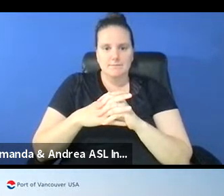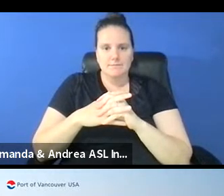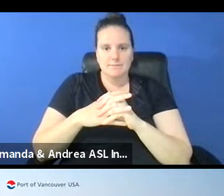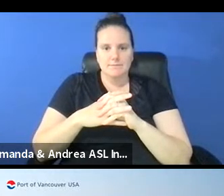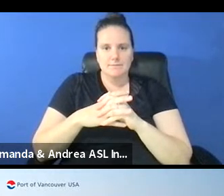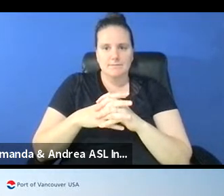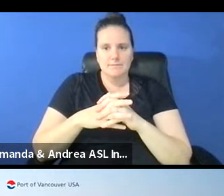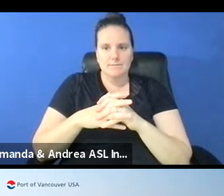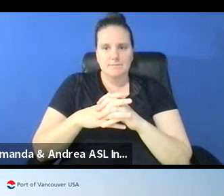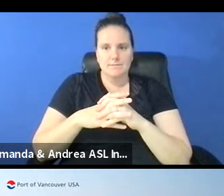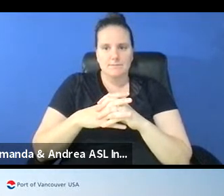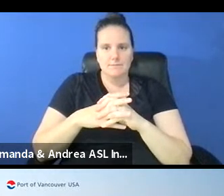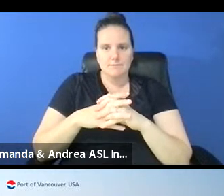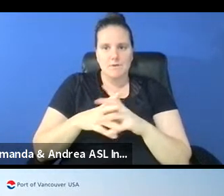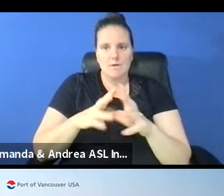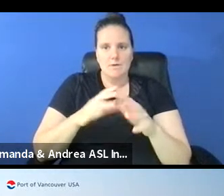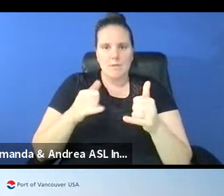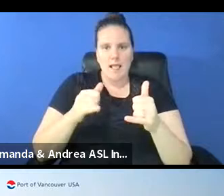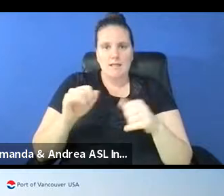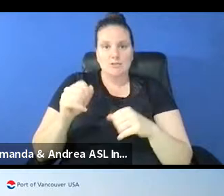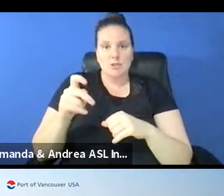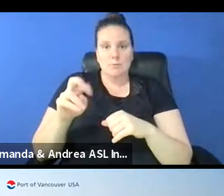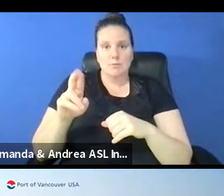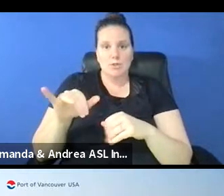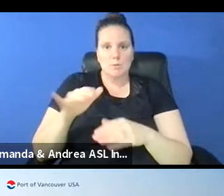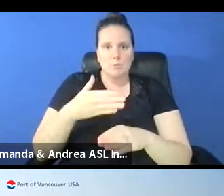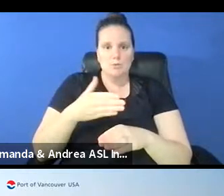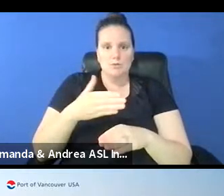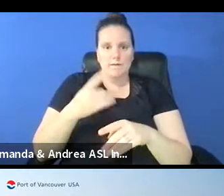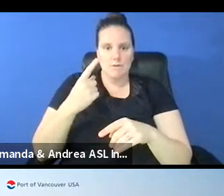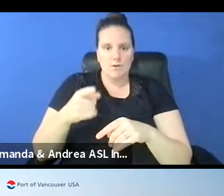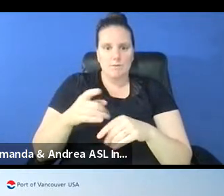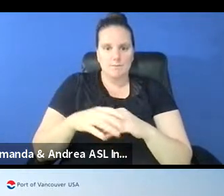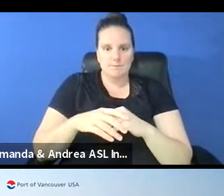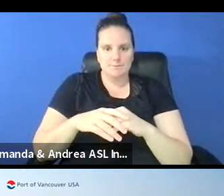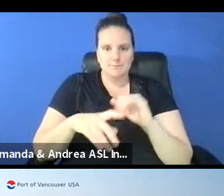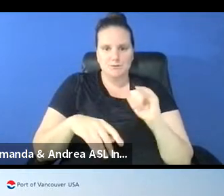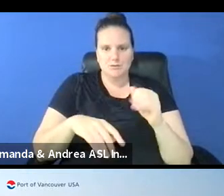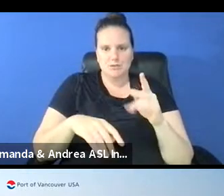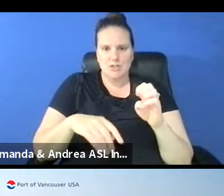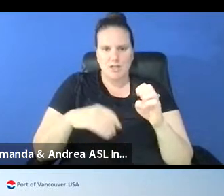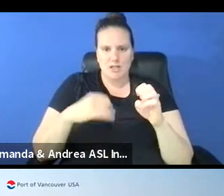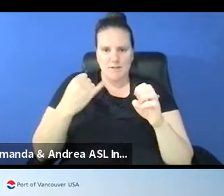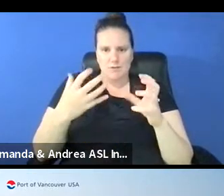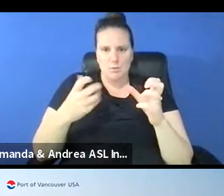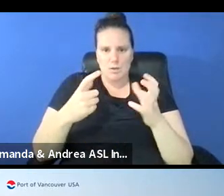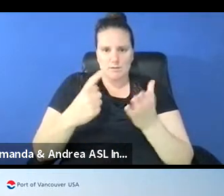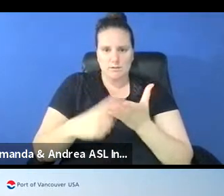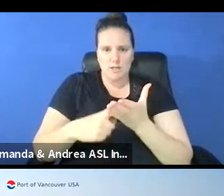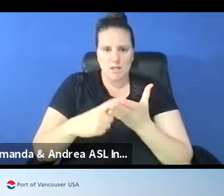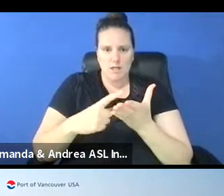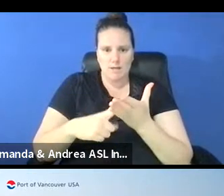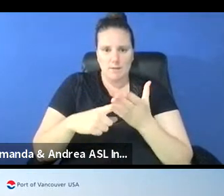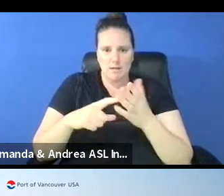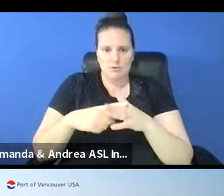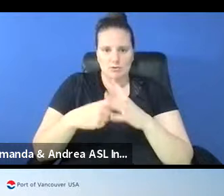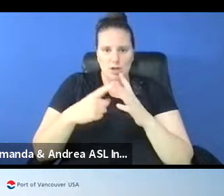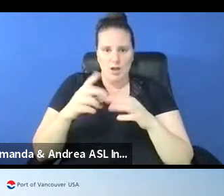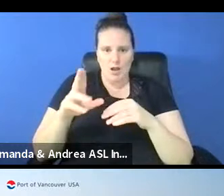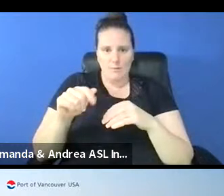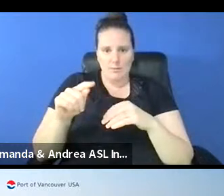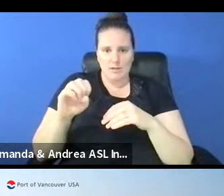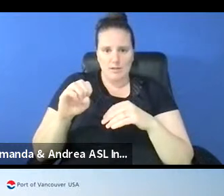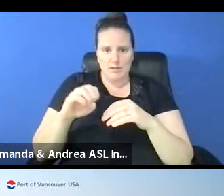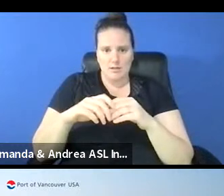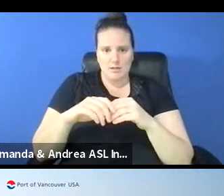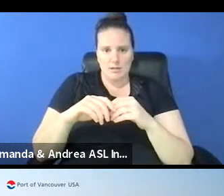play the Jeopardy music for you, Jake. No pressure. So Jake, if you need some time, I can begin my update.